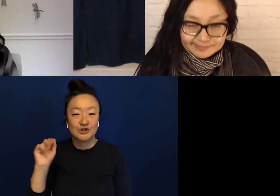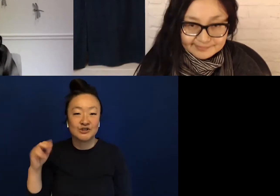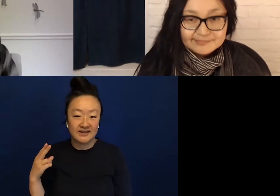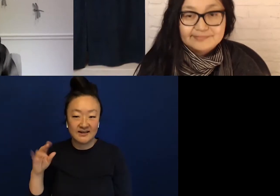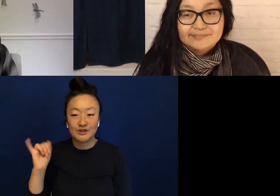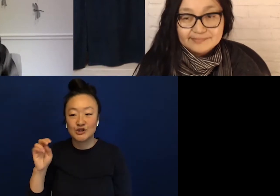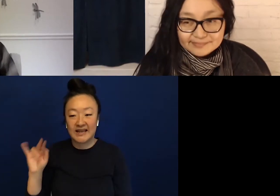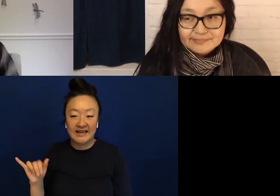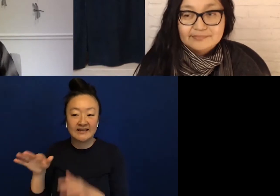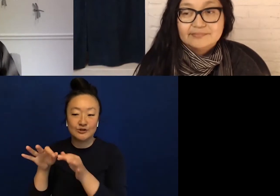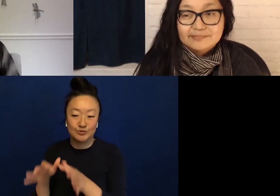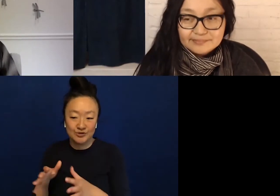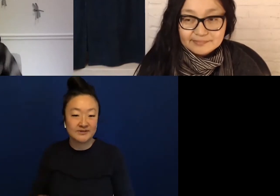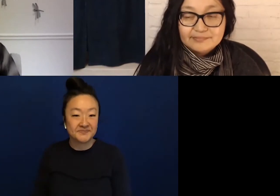for